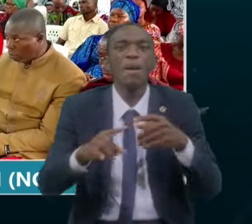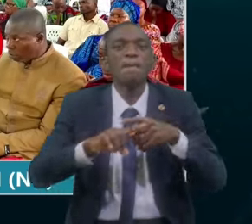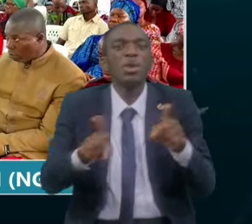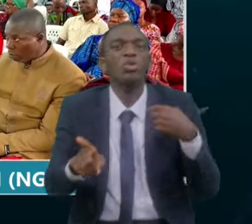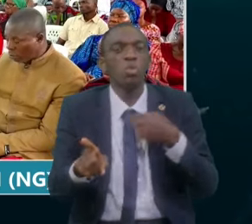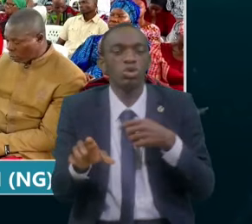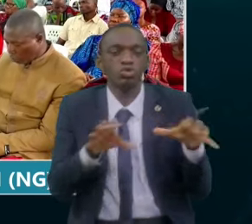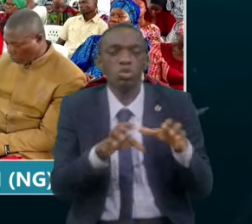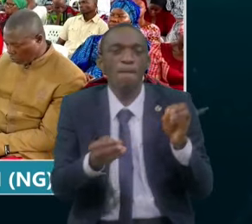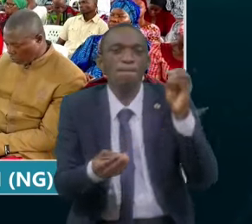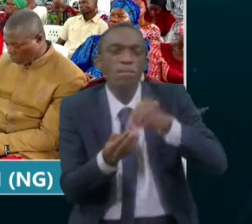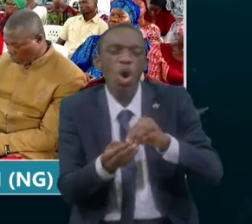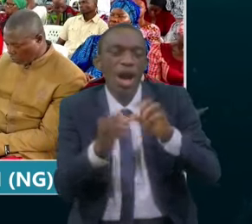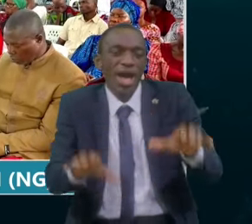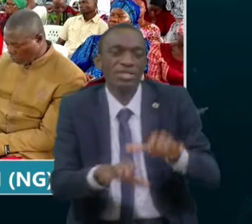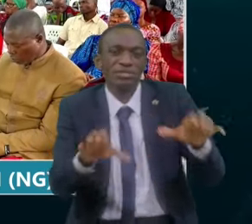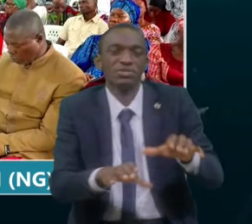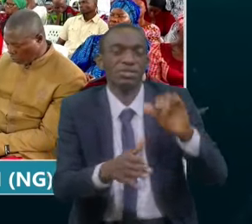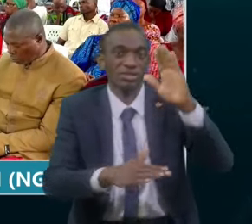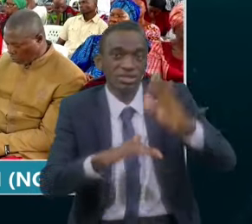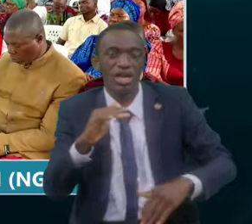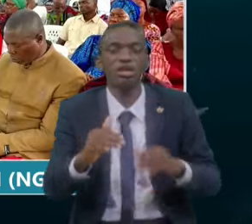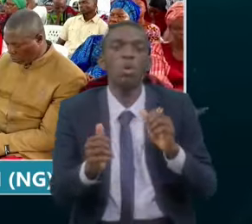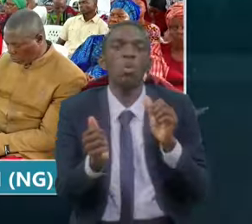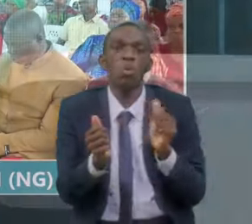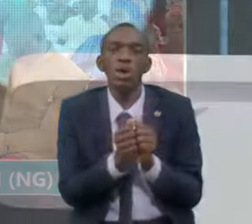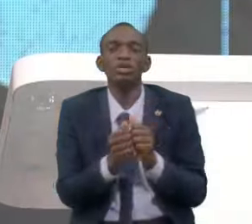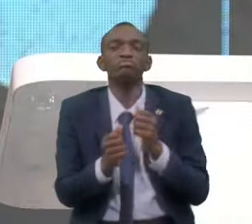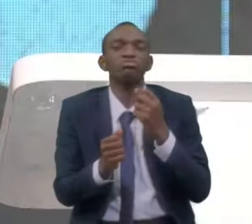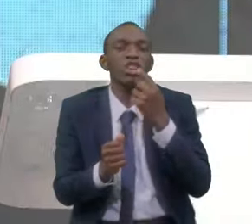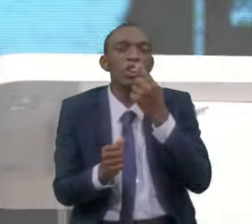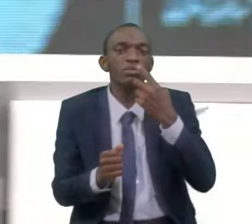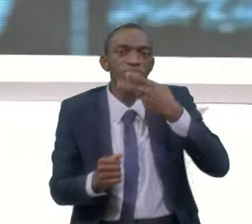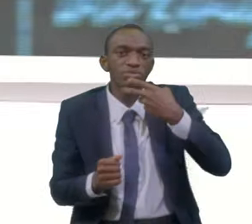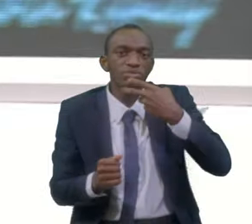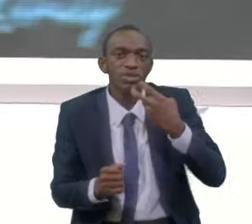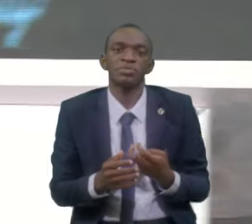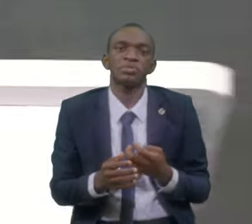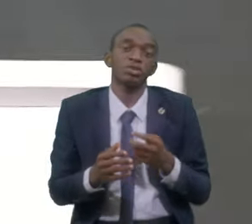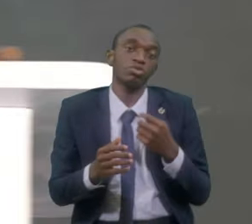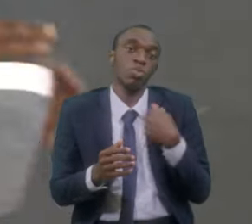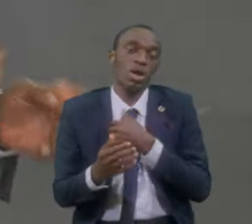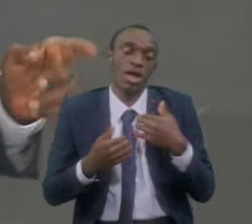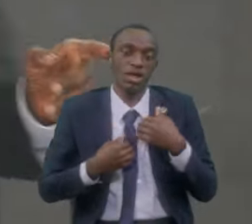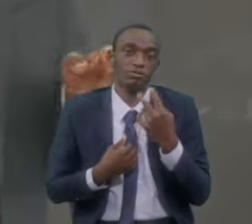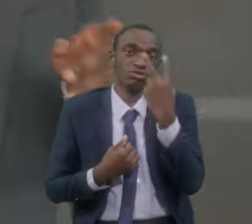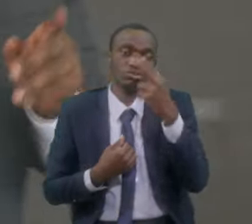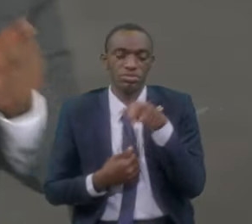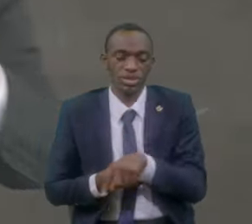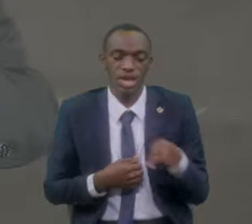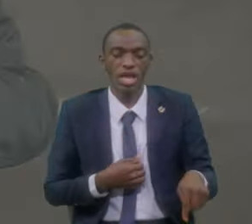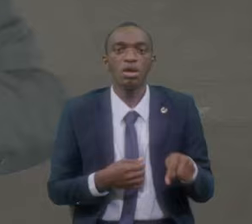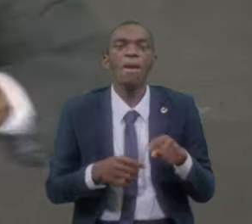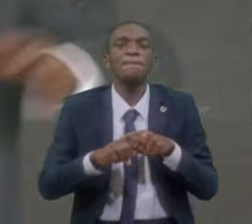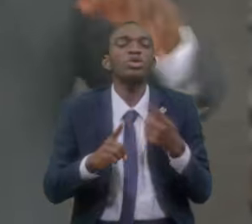you do with the tongue. We have two legs, but only one tongue. And so, you minimize what